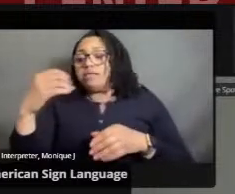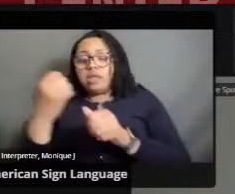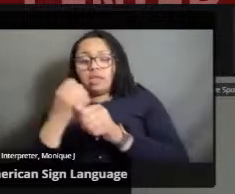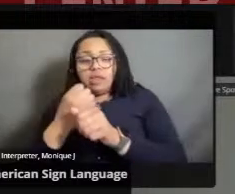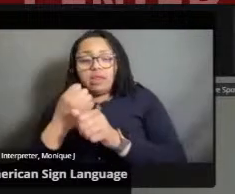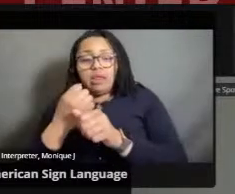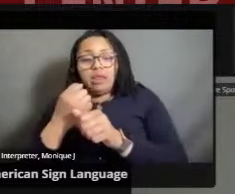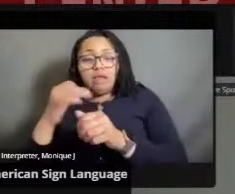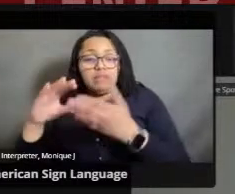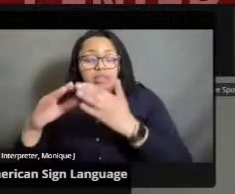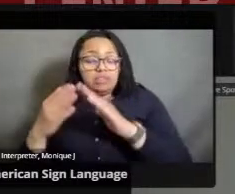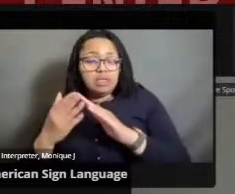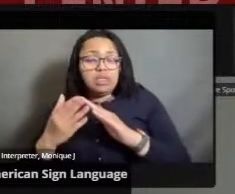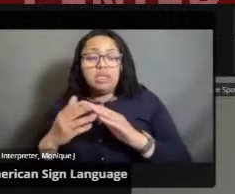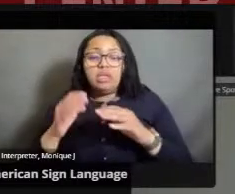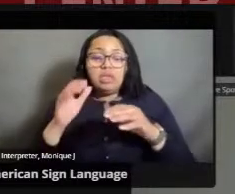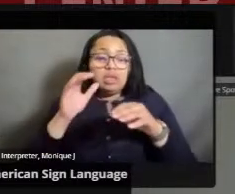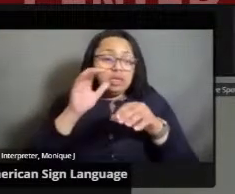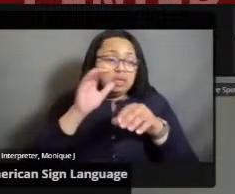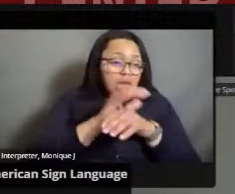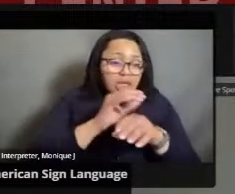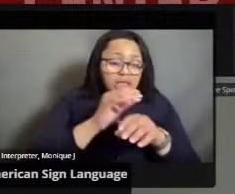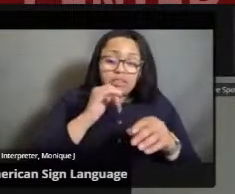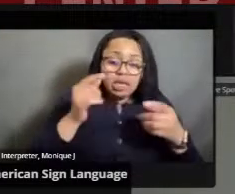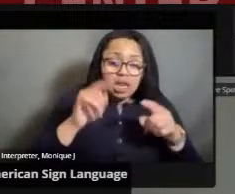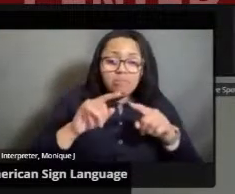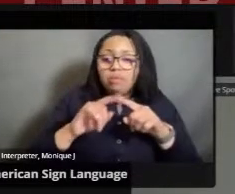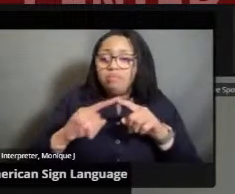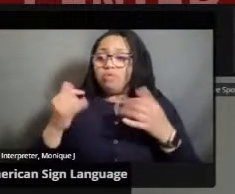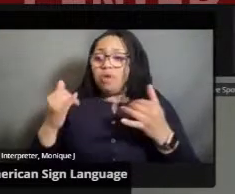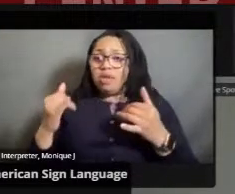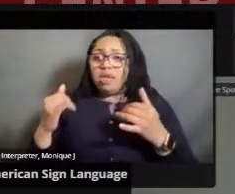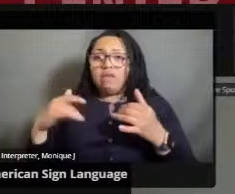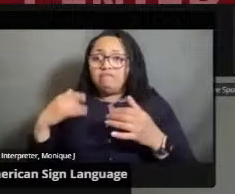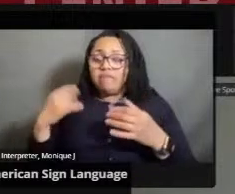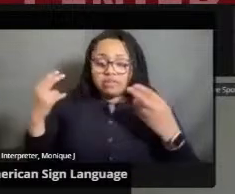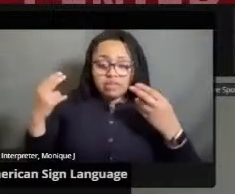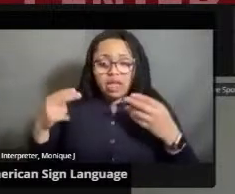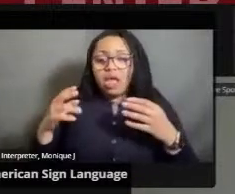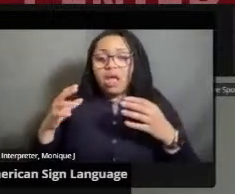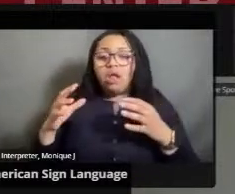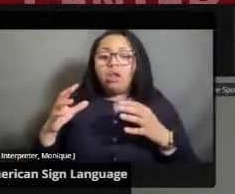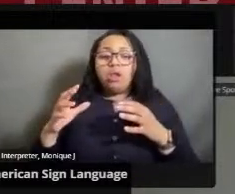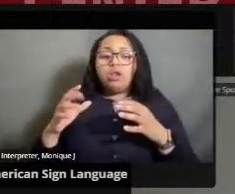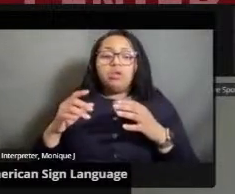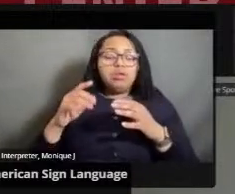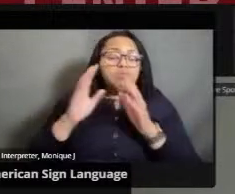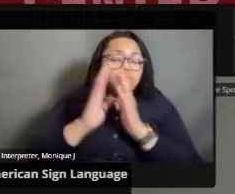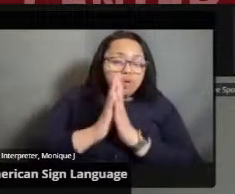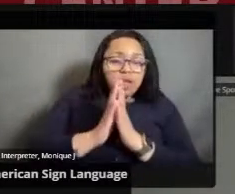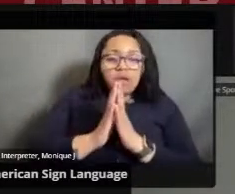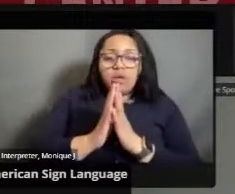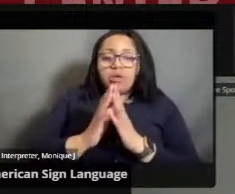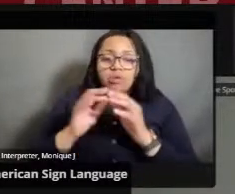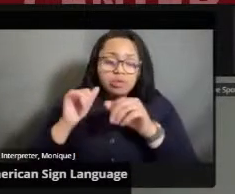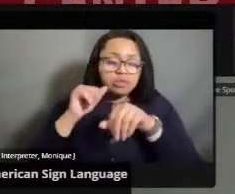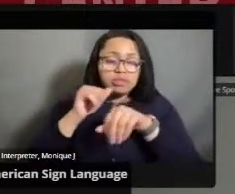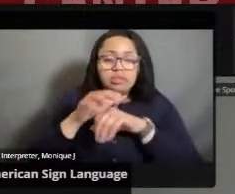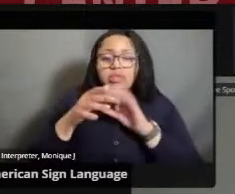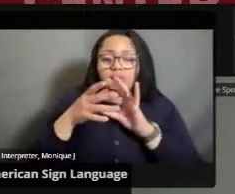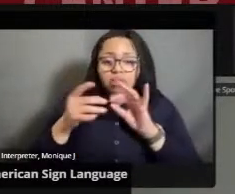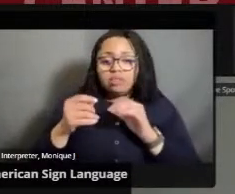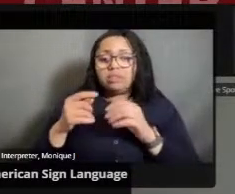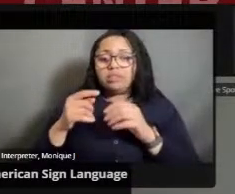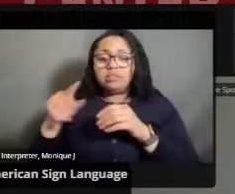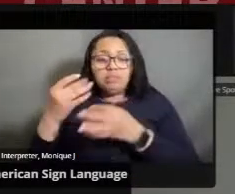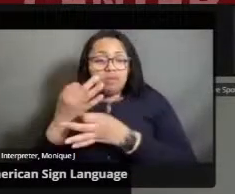hell. Until then, cover us in a flood of prayer and send a message or even a word of steadfastness and freedom on our